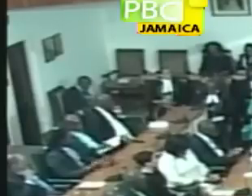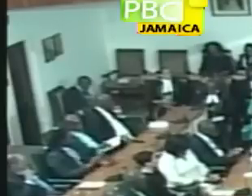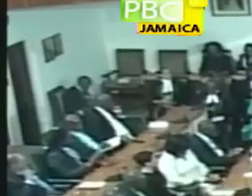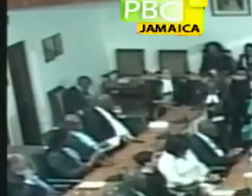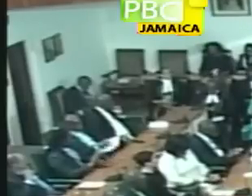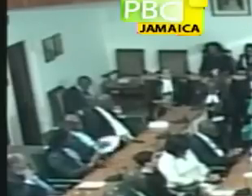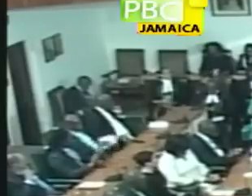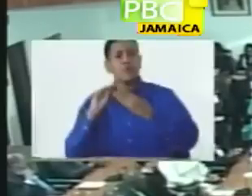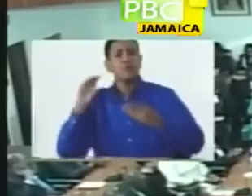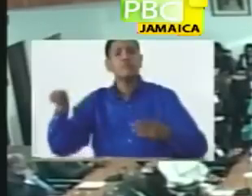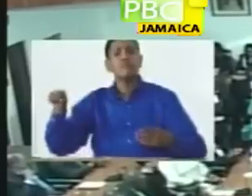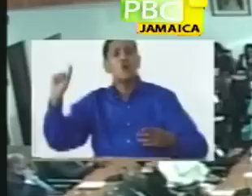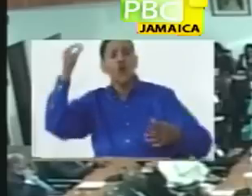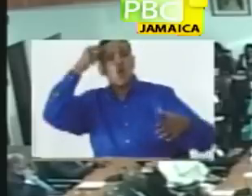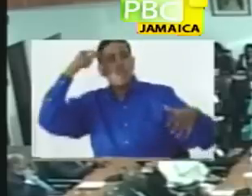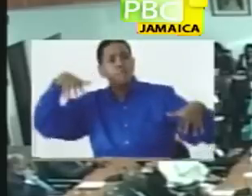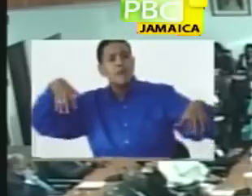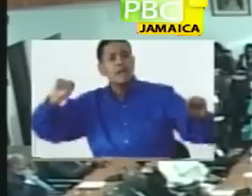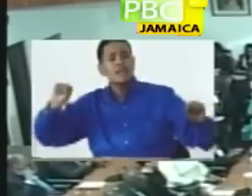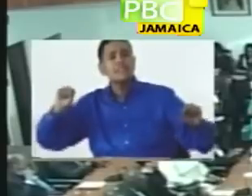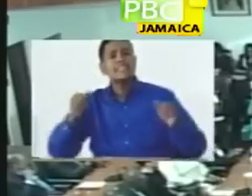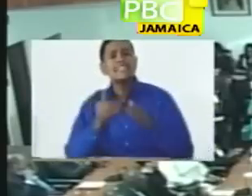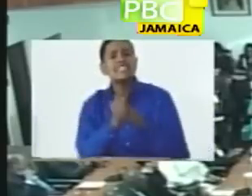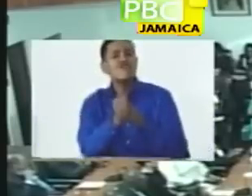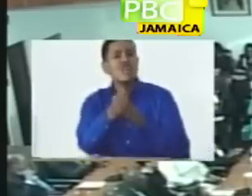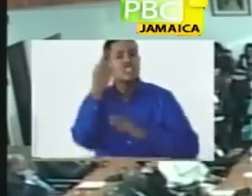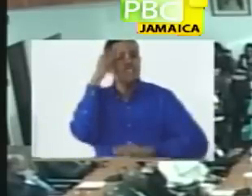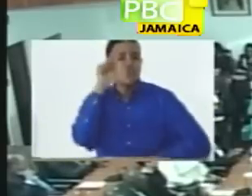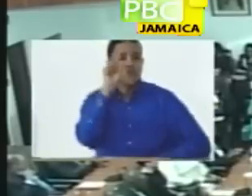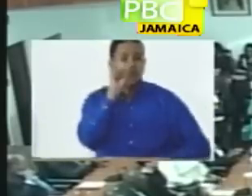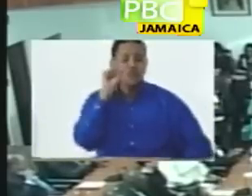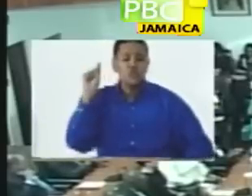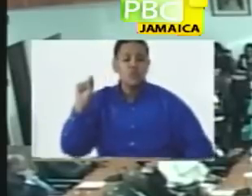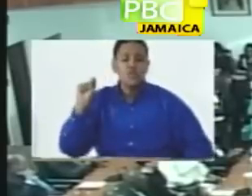government's directions for the